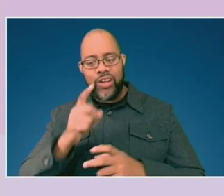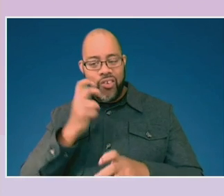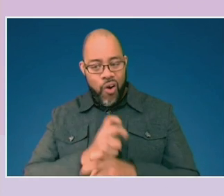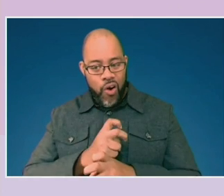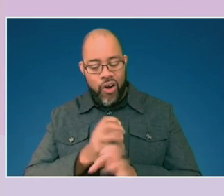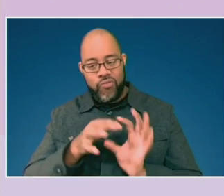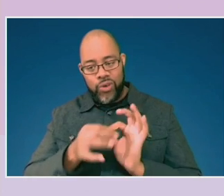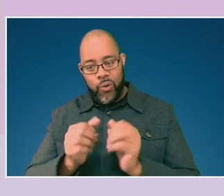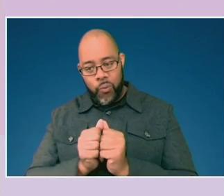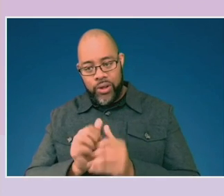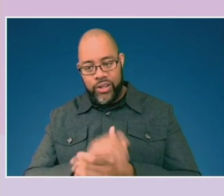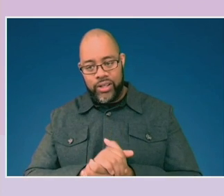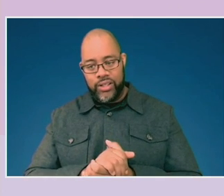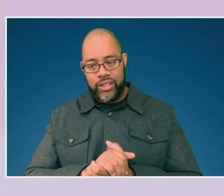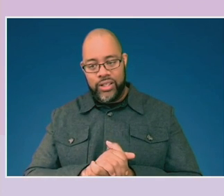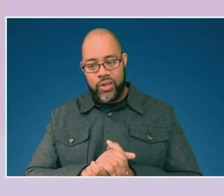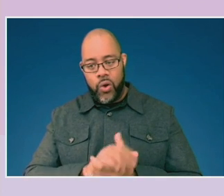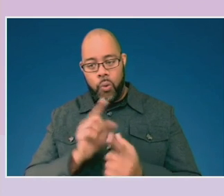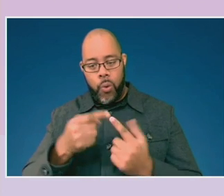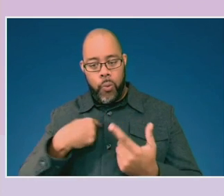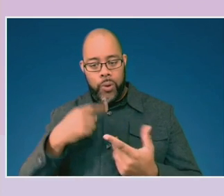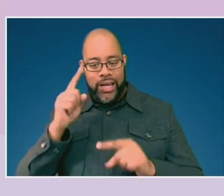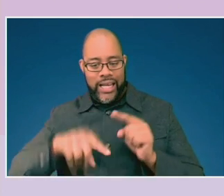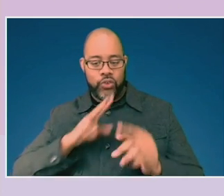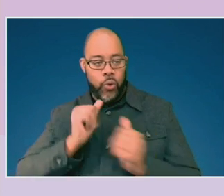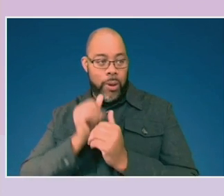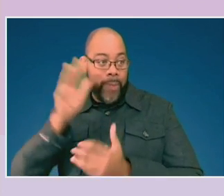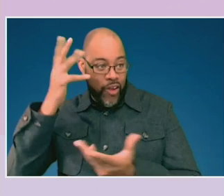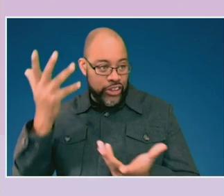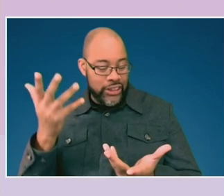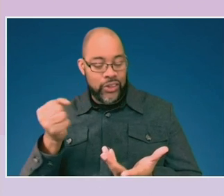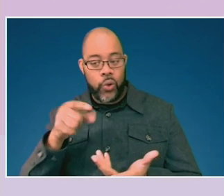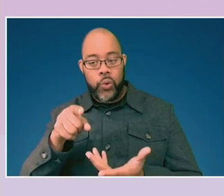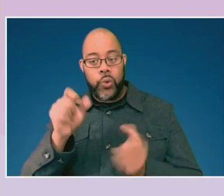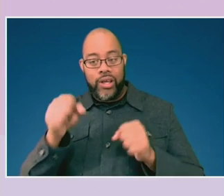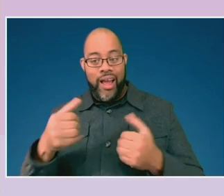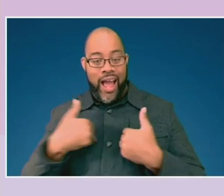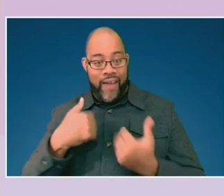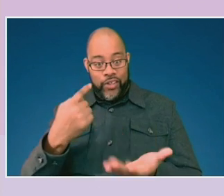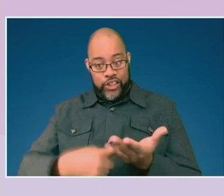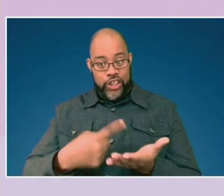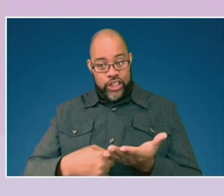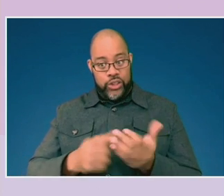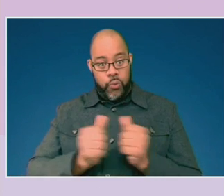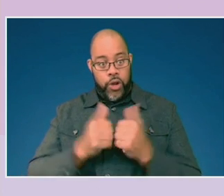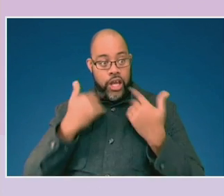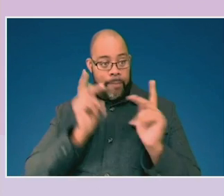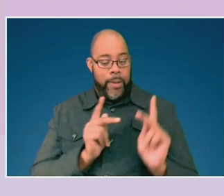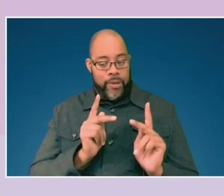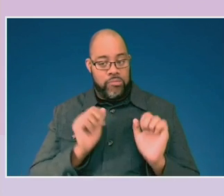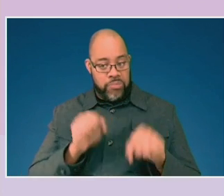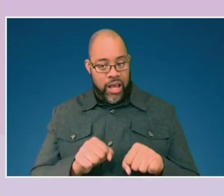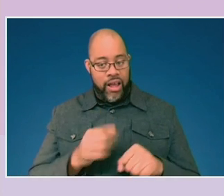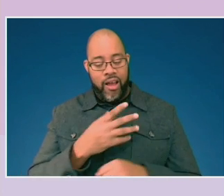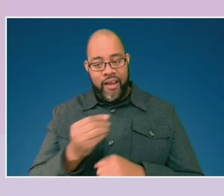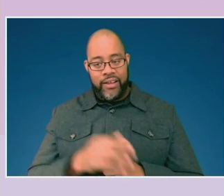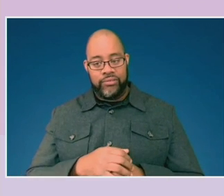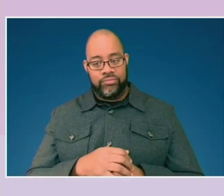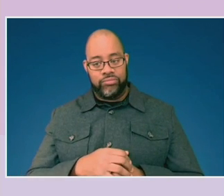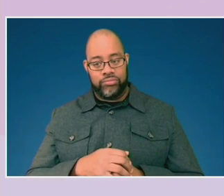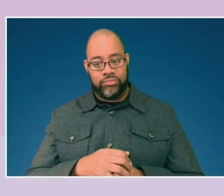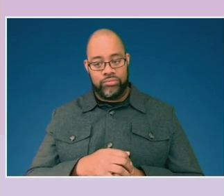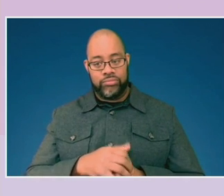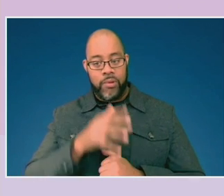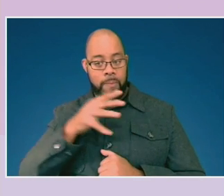around when we can't talk to parents, right? So you can have these discussions with young people and their